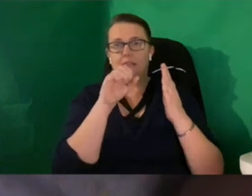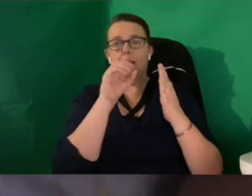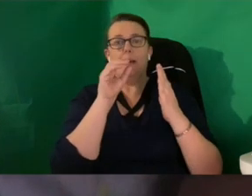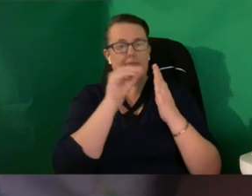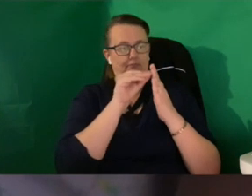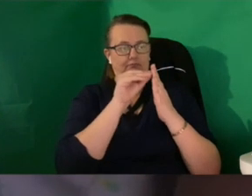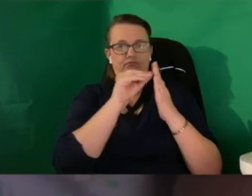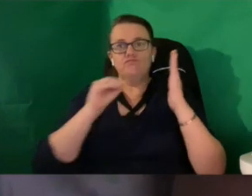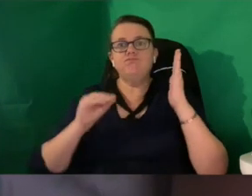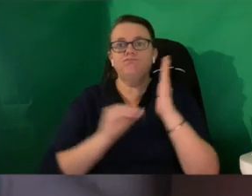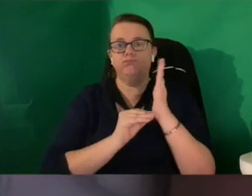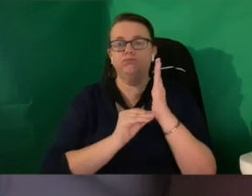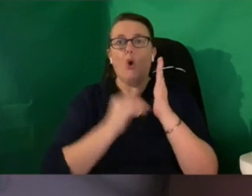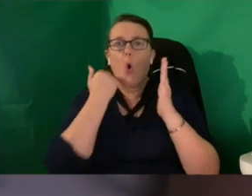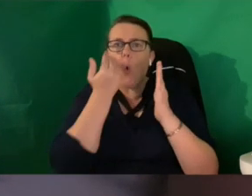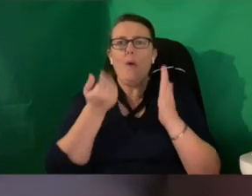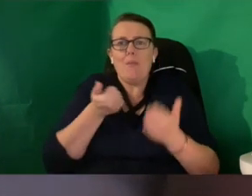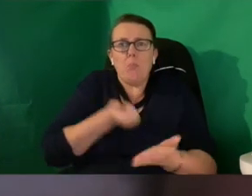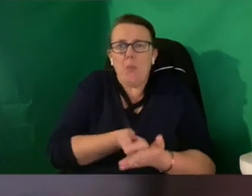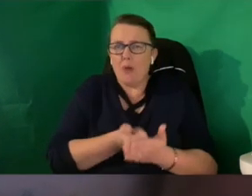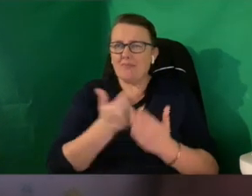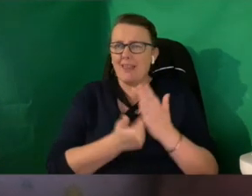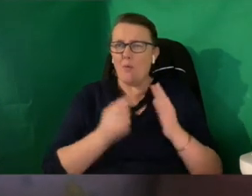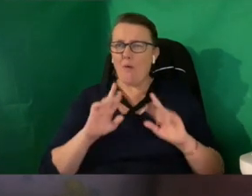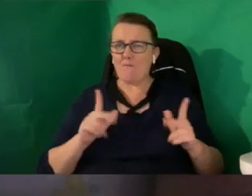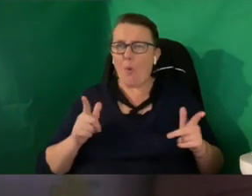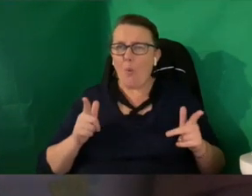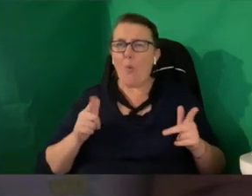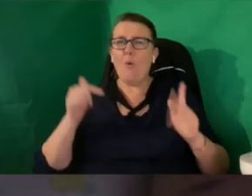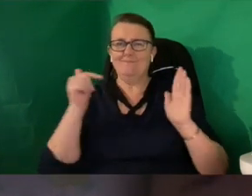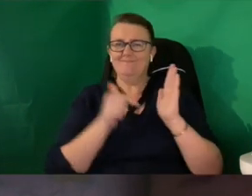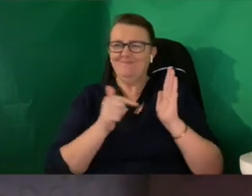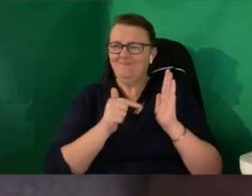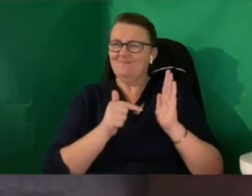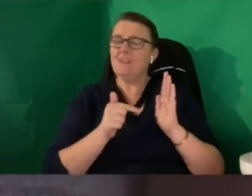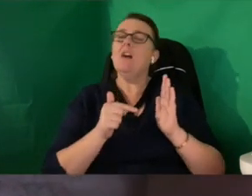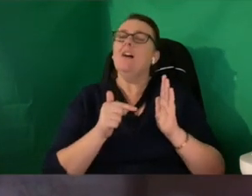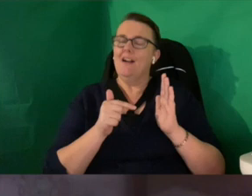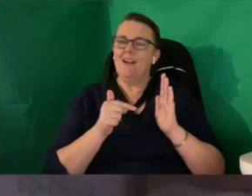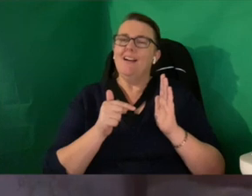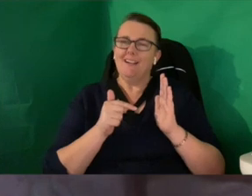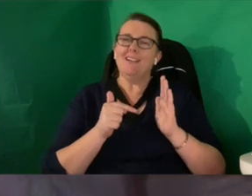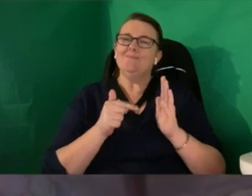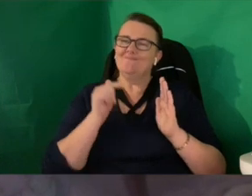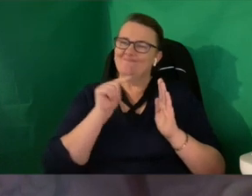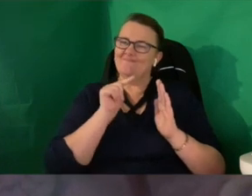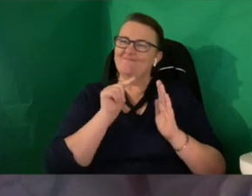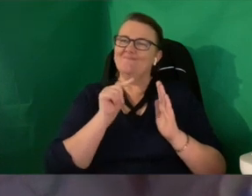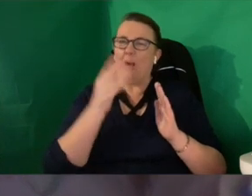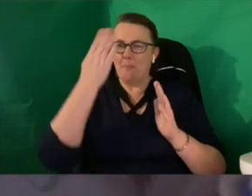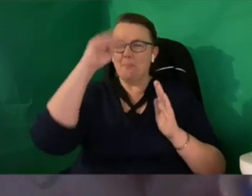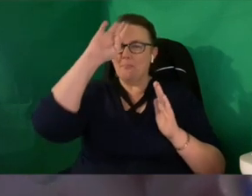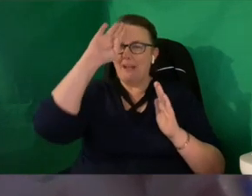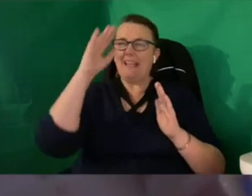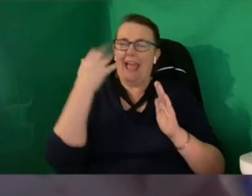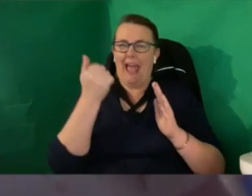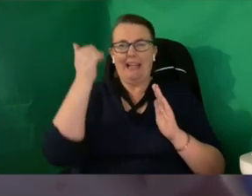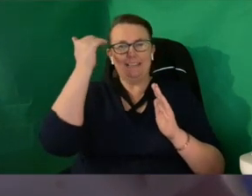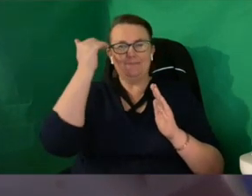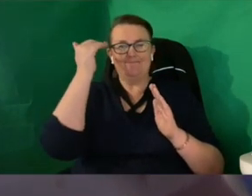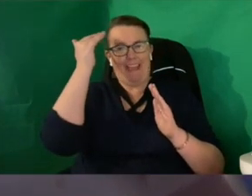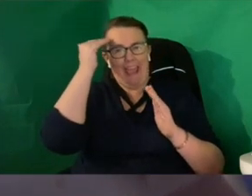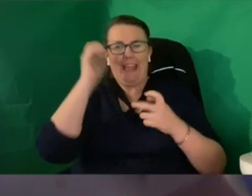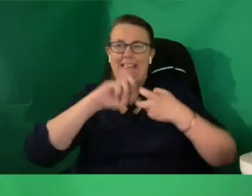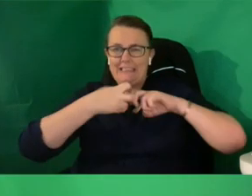some quite serious medical conditions that needed immediate attention, and